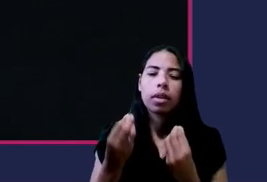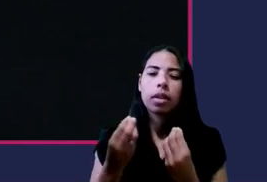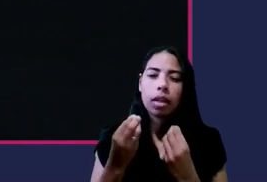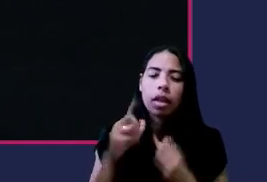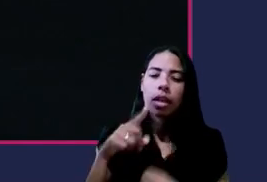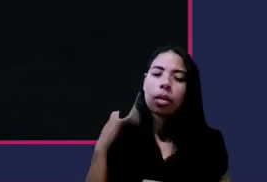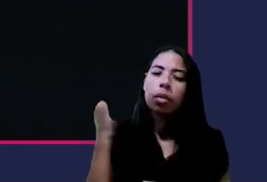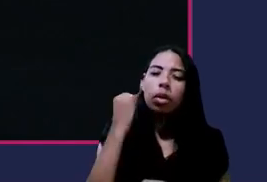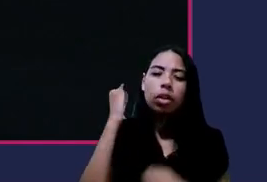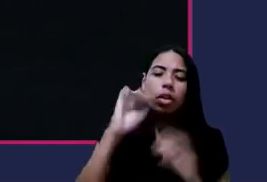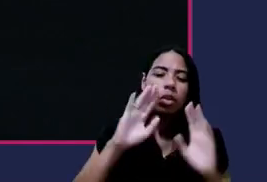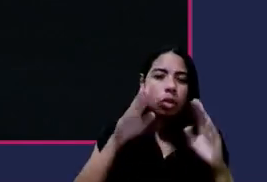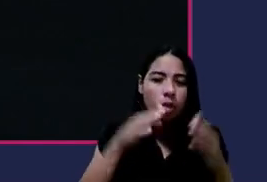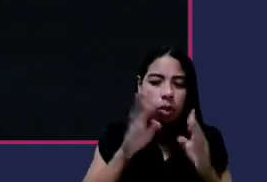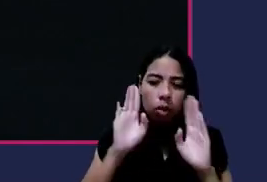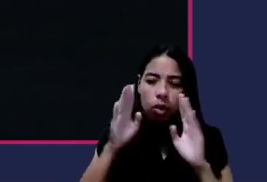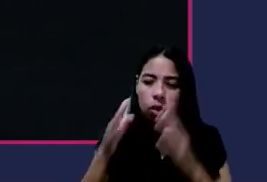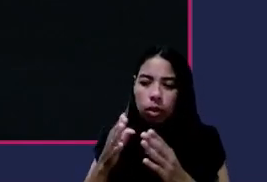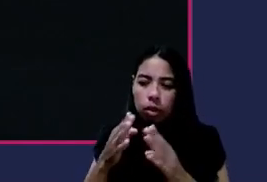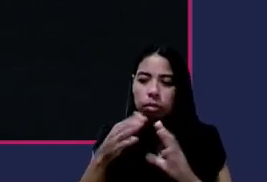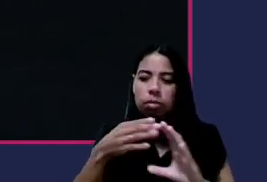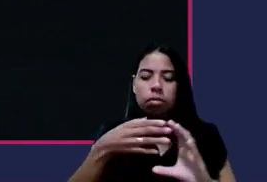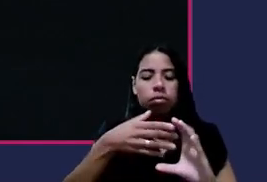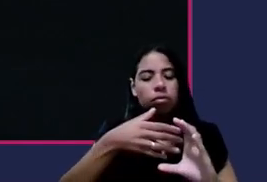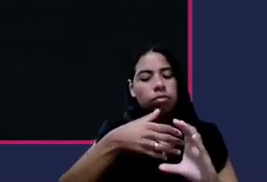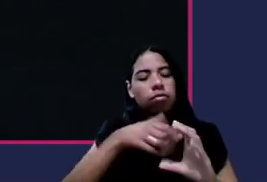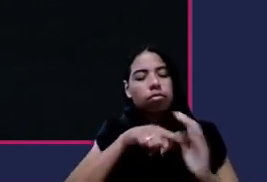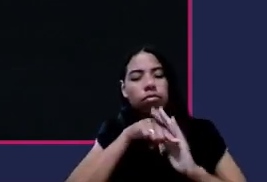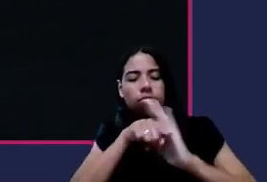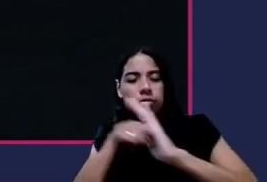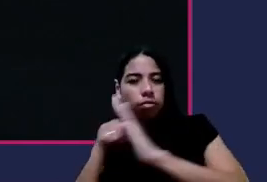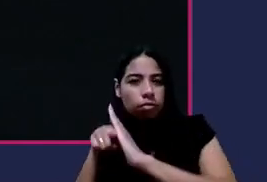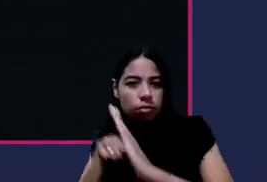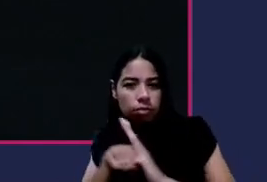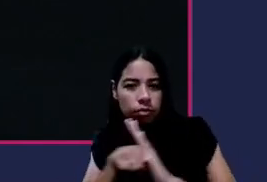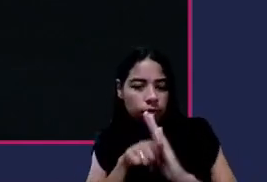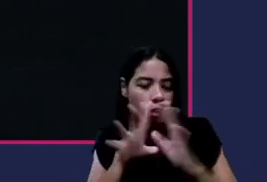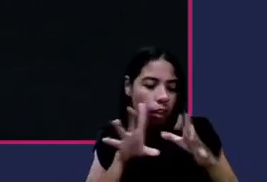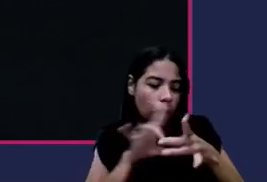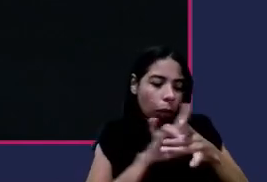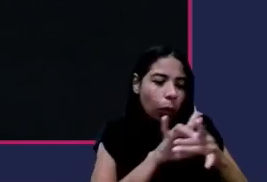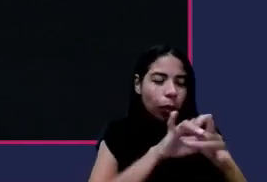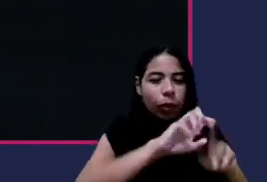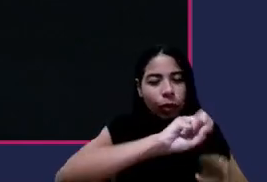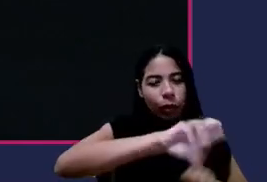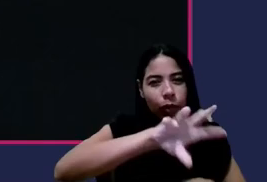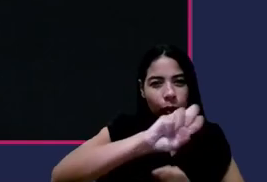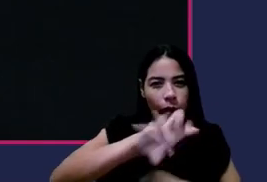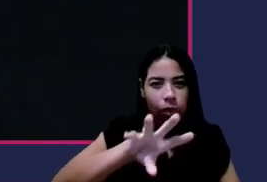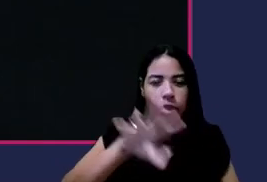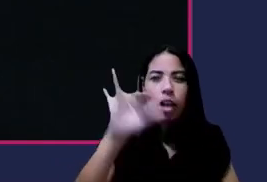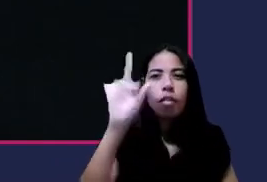And it's really important for us to reach every area because research is also related to education